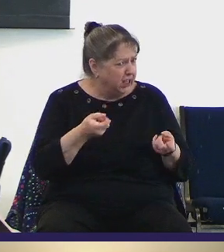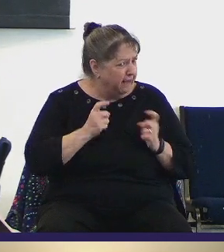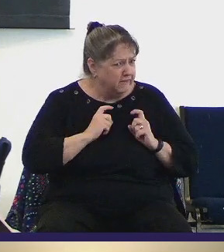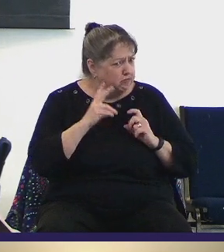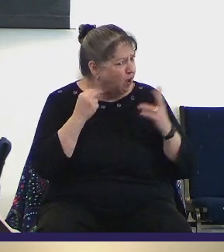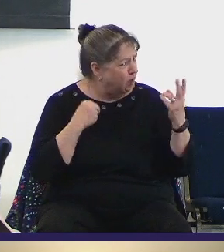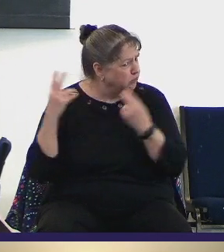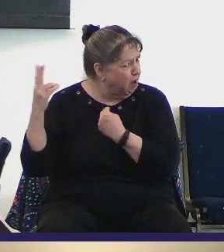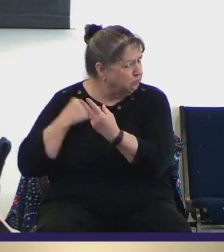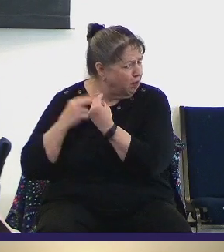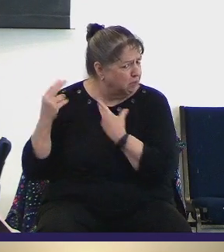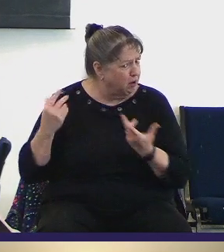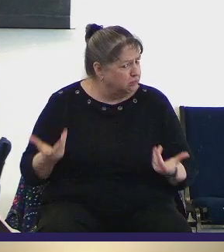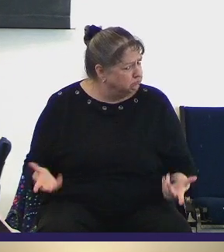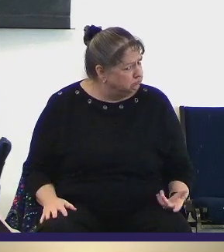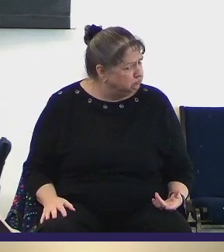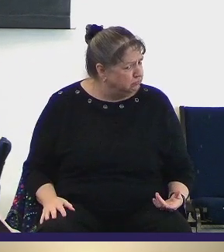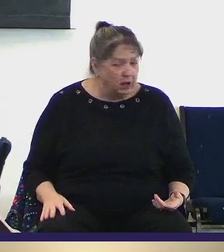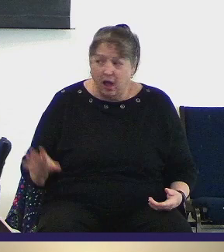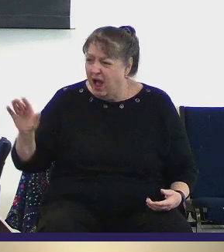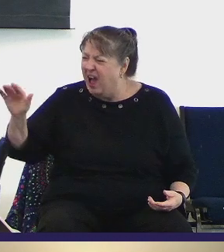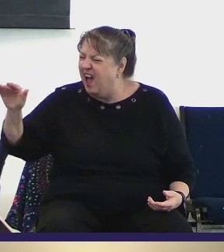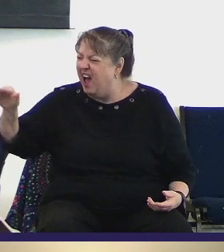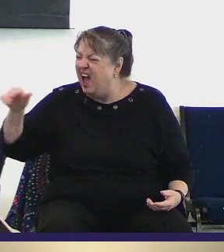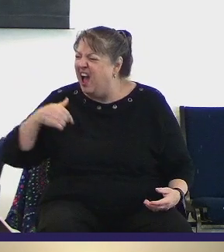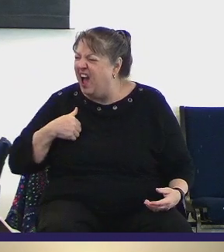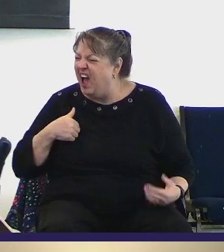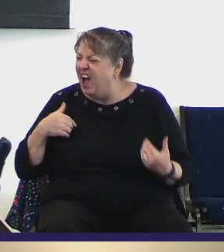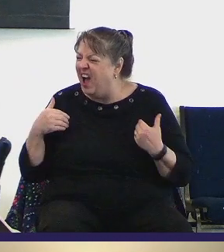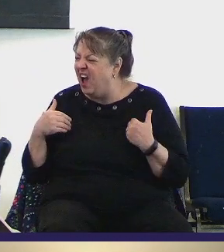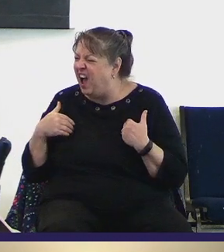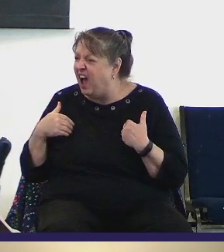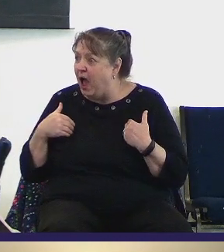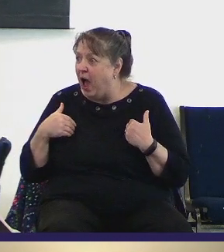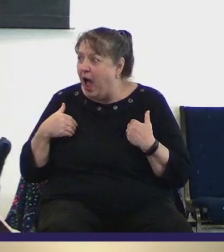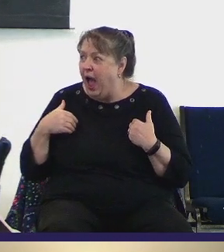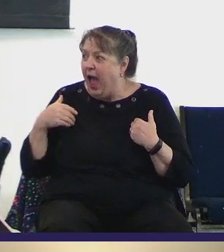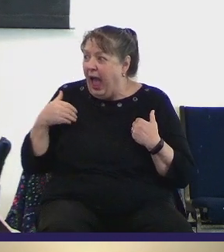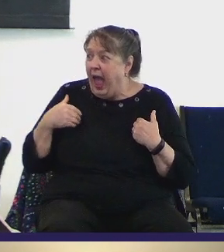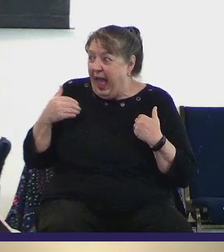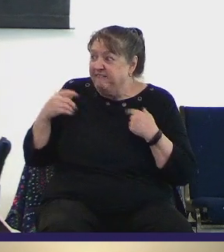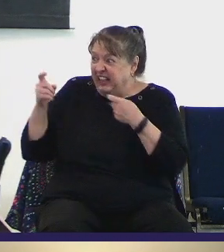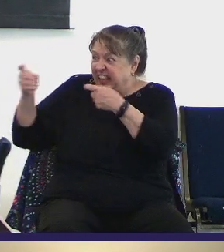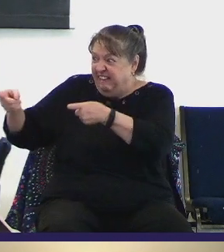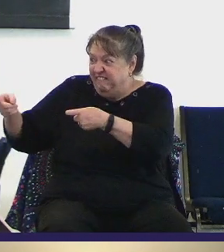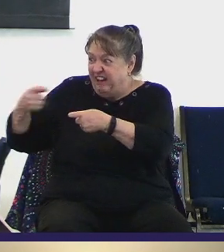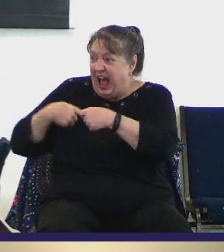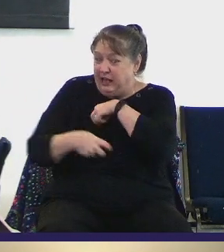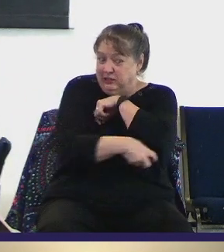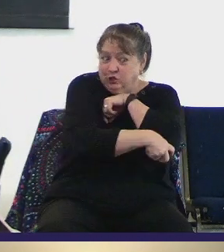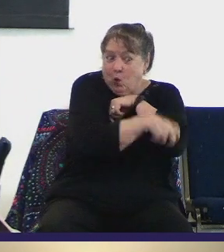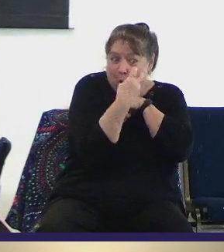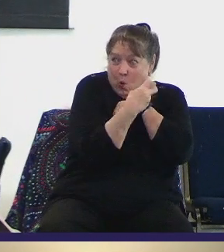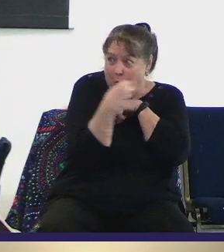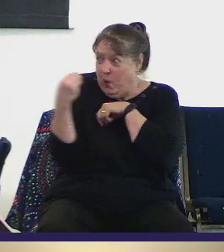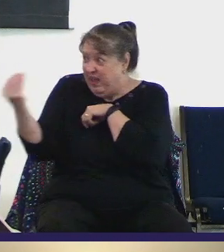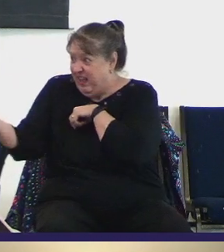Think so. No. Oh, well, no. What about, have you ever received like a stolen gift? A stolen gift?